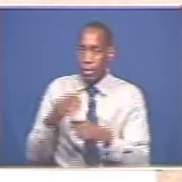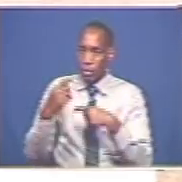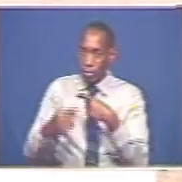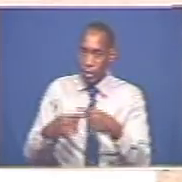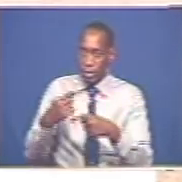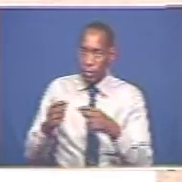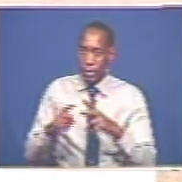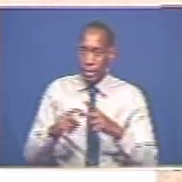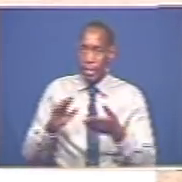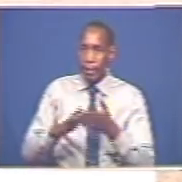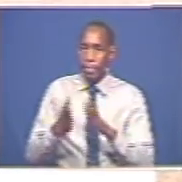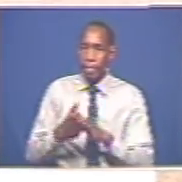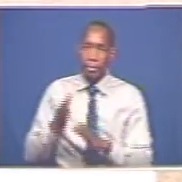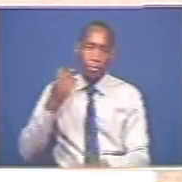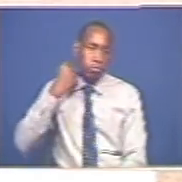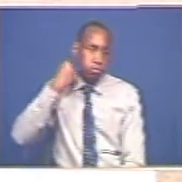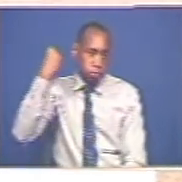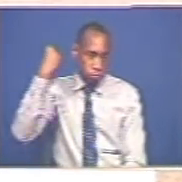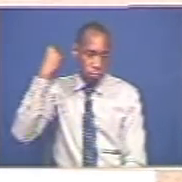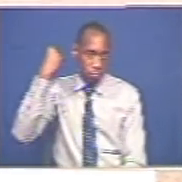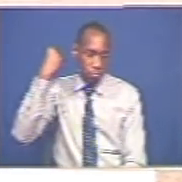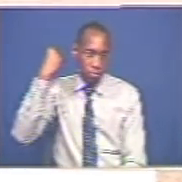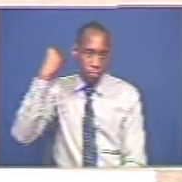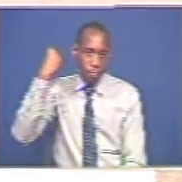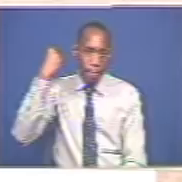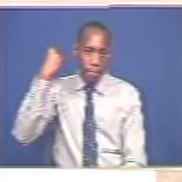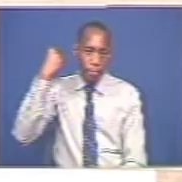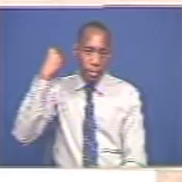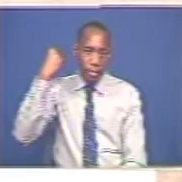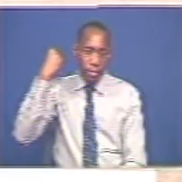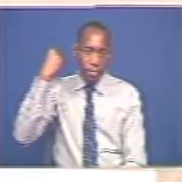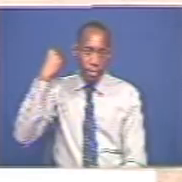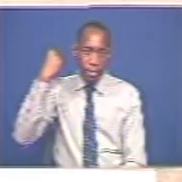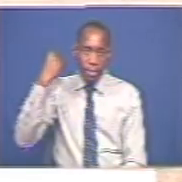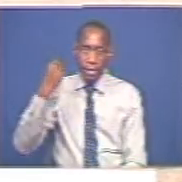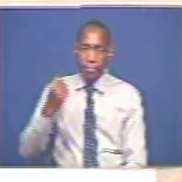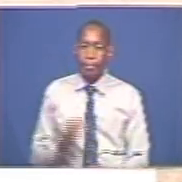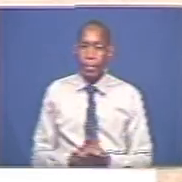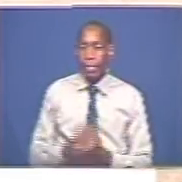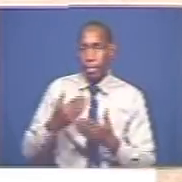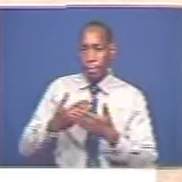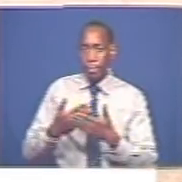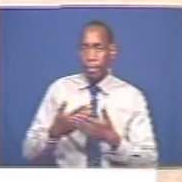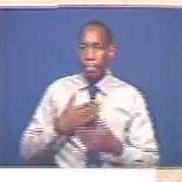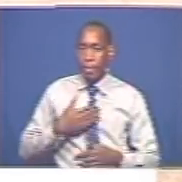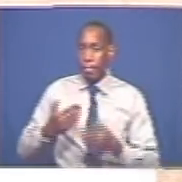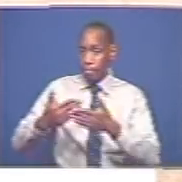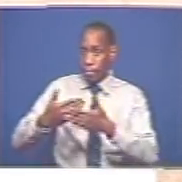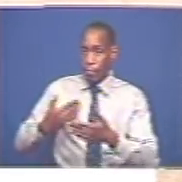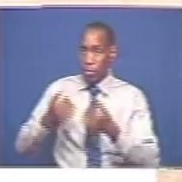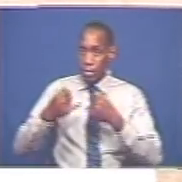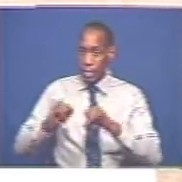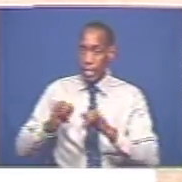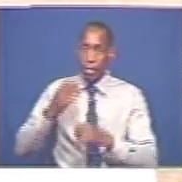it starts becoming suicide. Yeah. Mm-hmm. I've never told this to my family, but I have attempted suicide. You